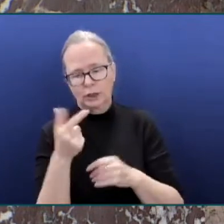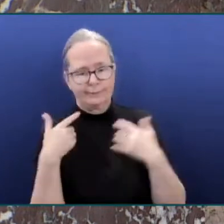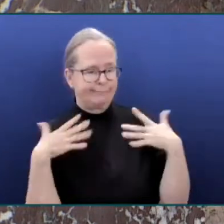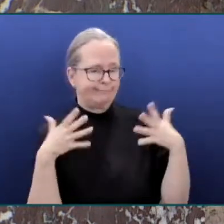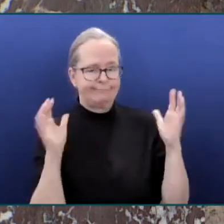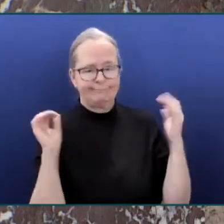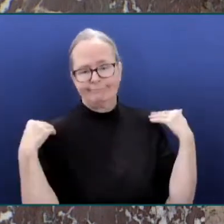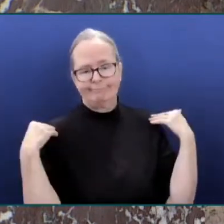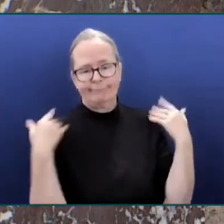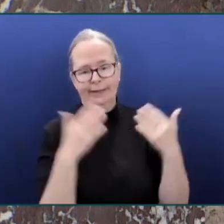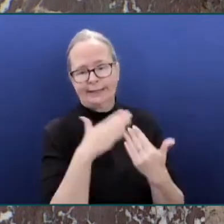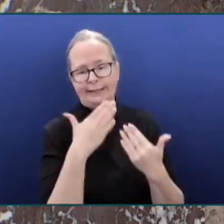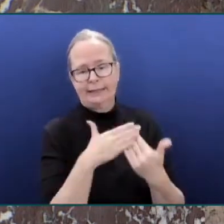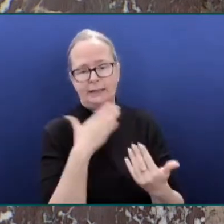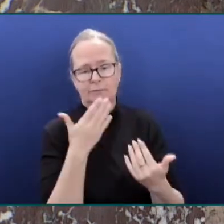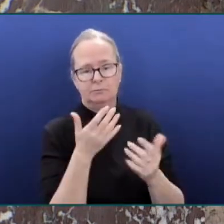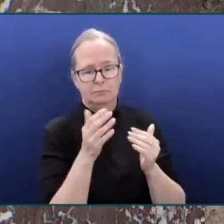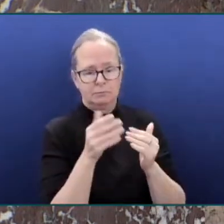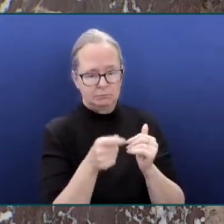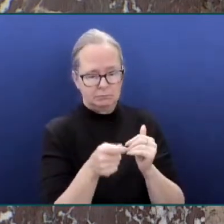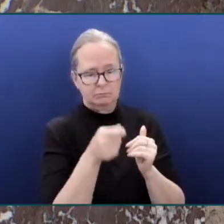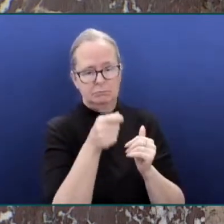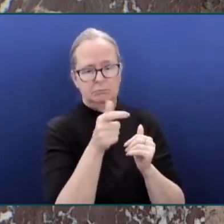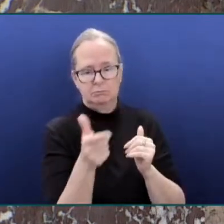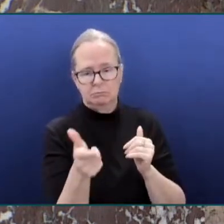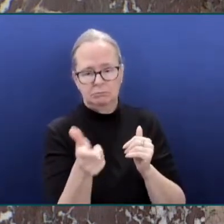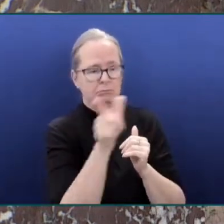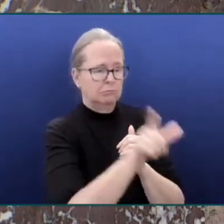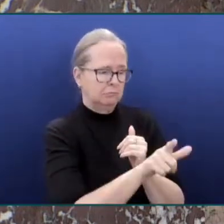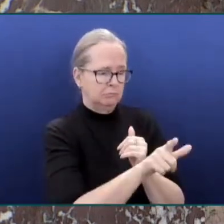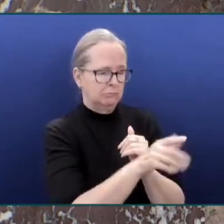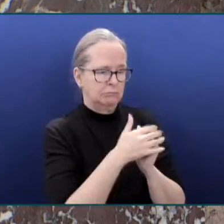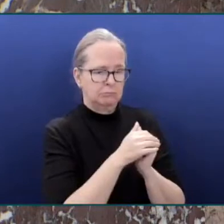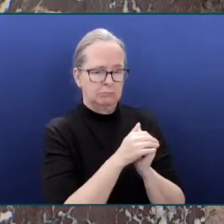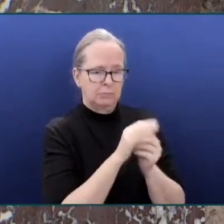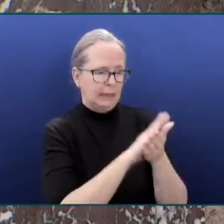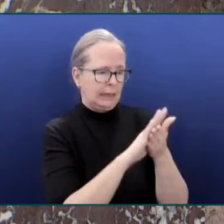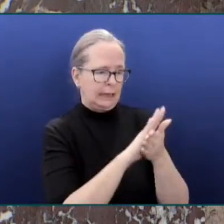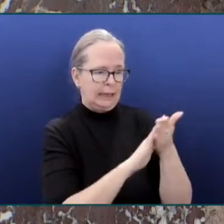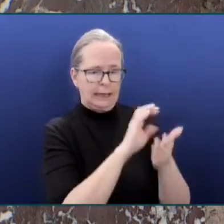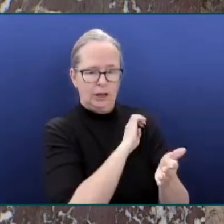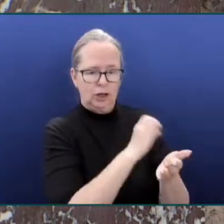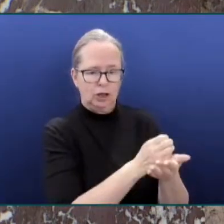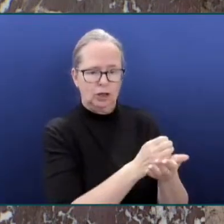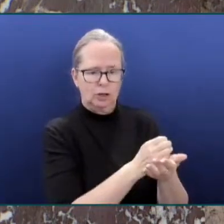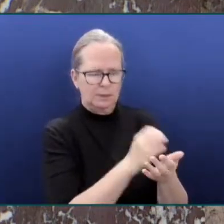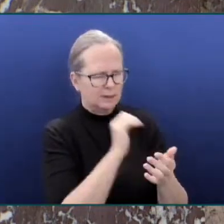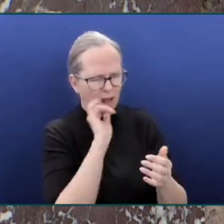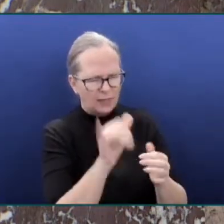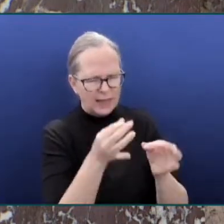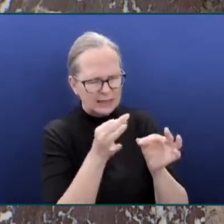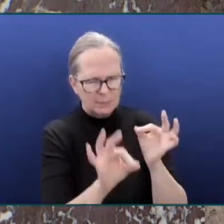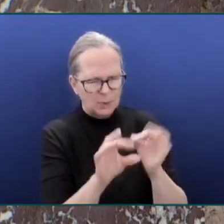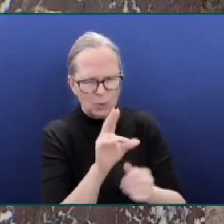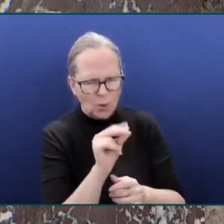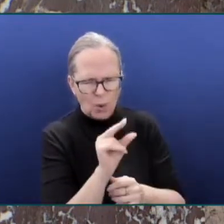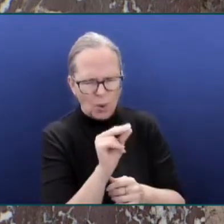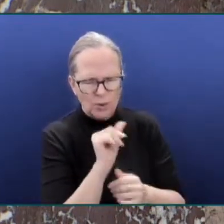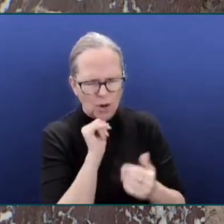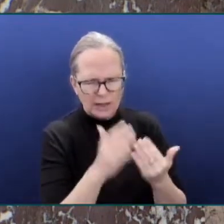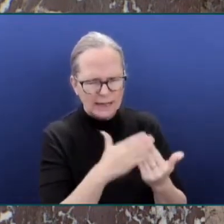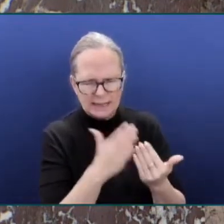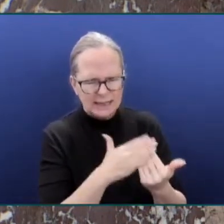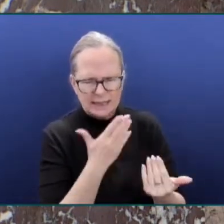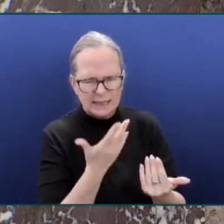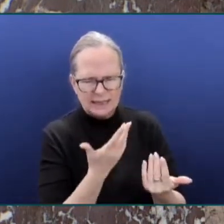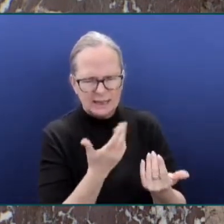that transition. We are doing it through a number of mechanisms that included the announcements from a little over